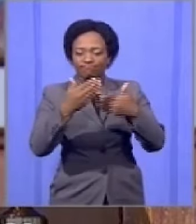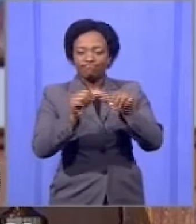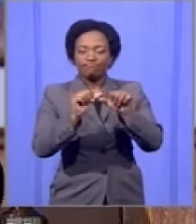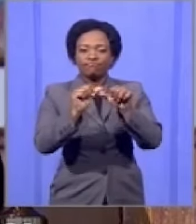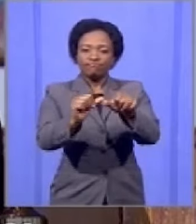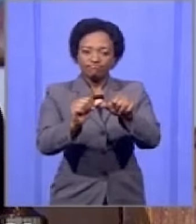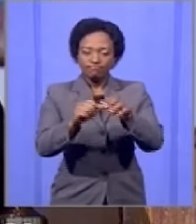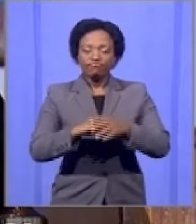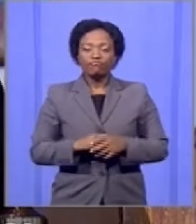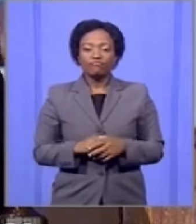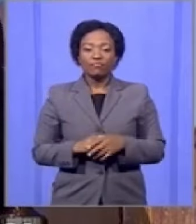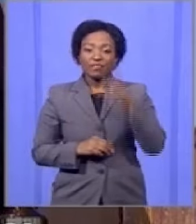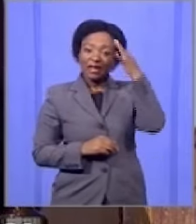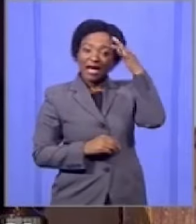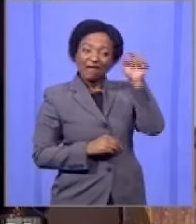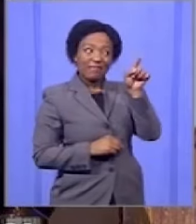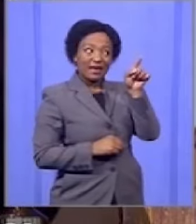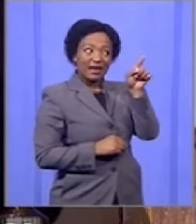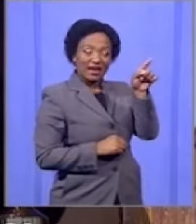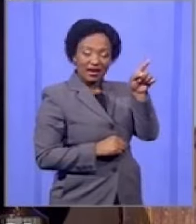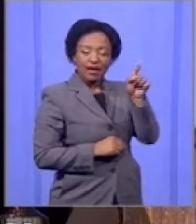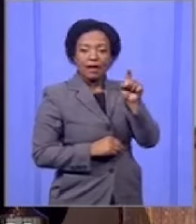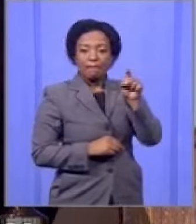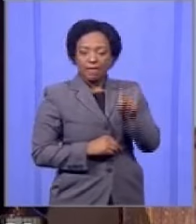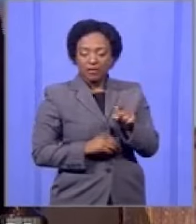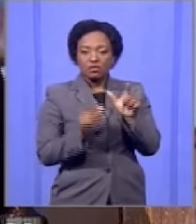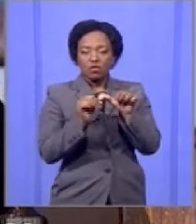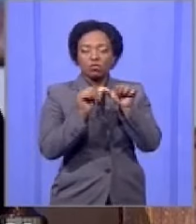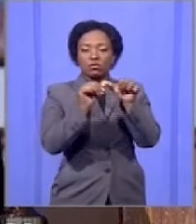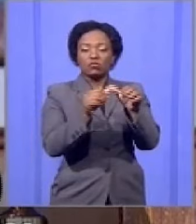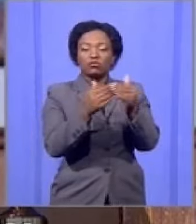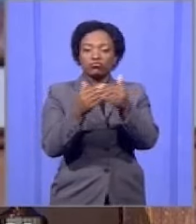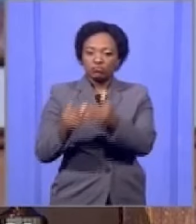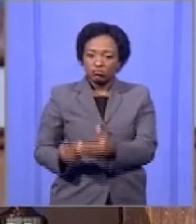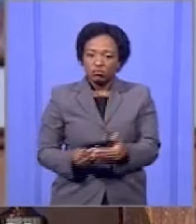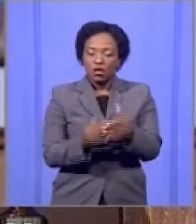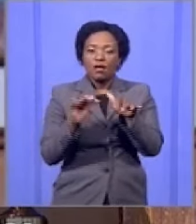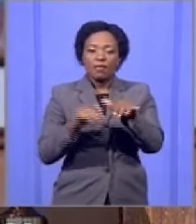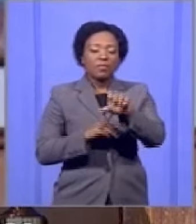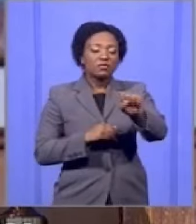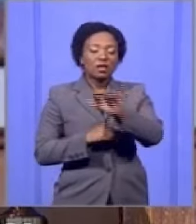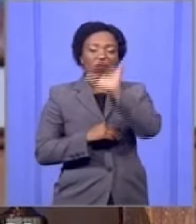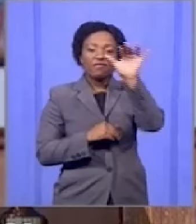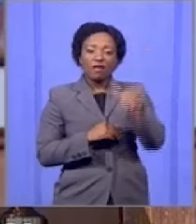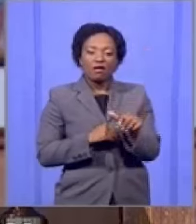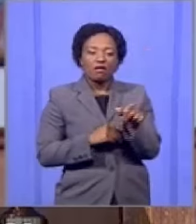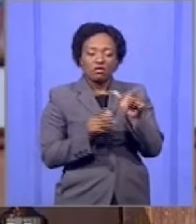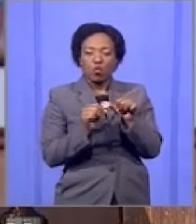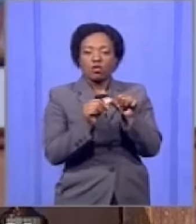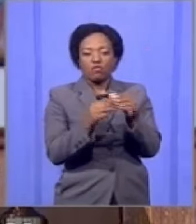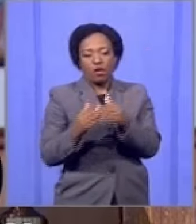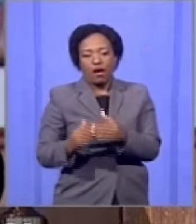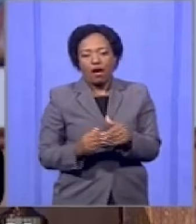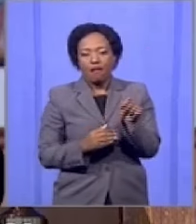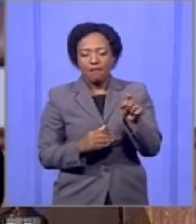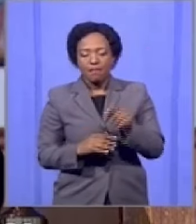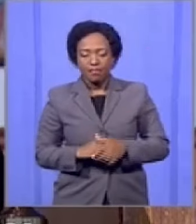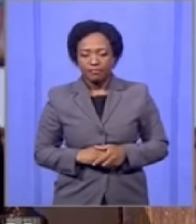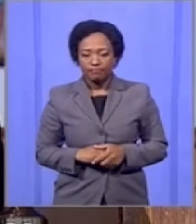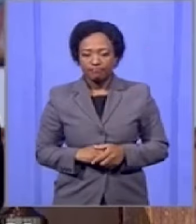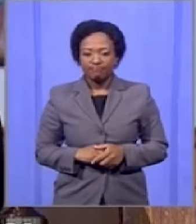uhulumeni aqhubeke anakekele abantu balapha eSouth Africa. That the government should continue to look after the South